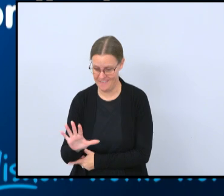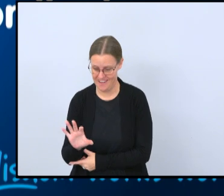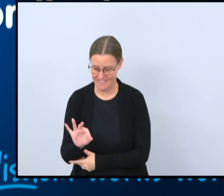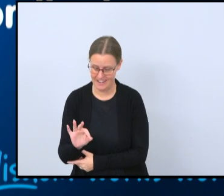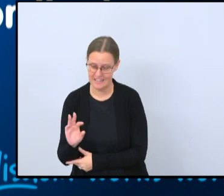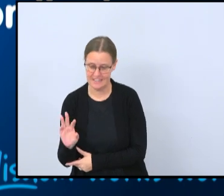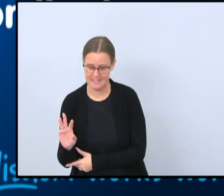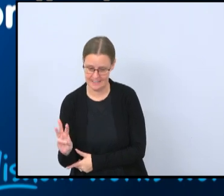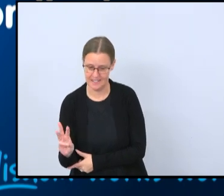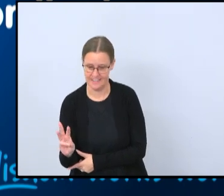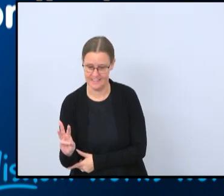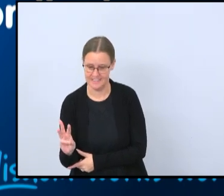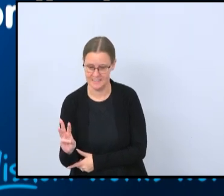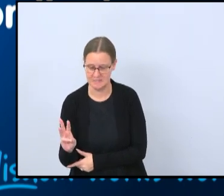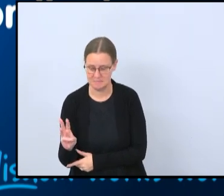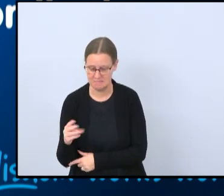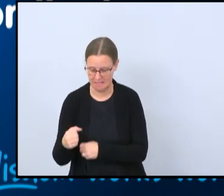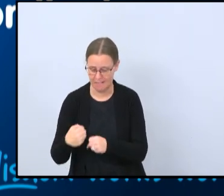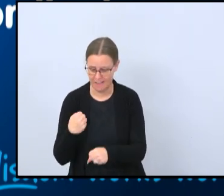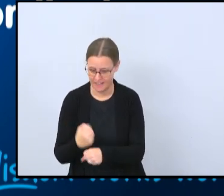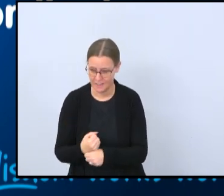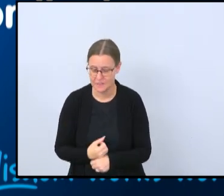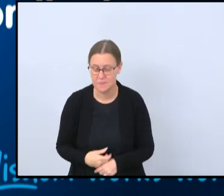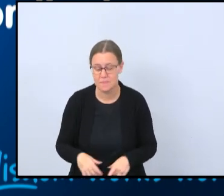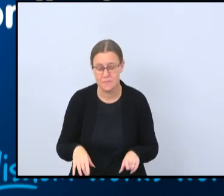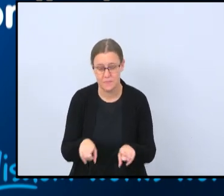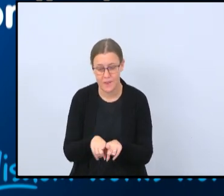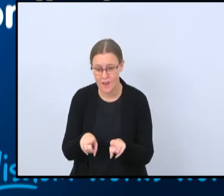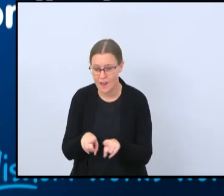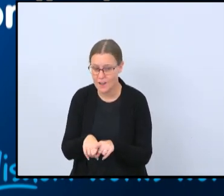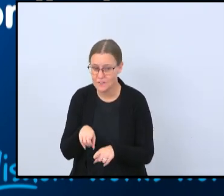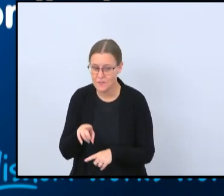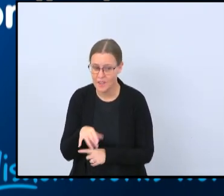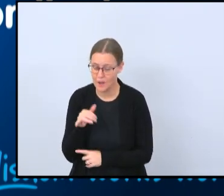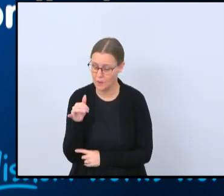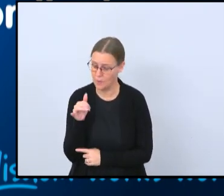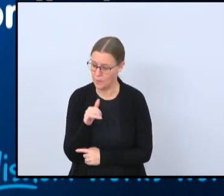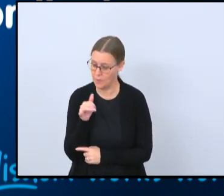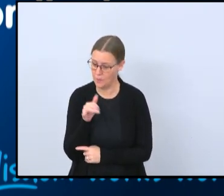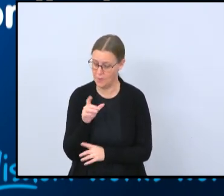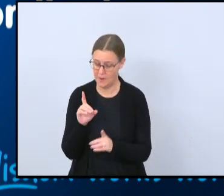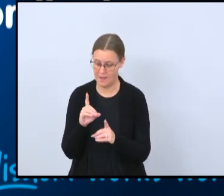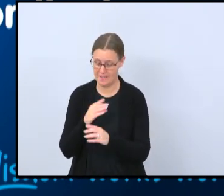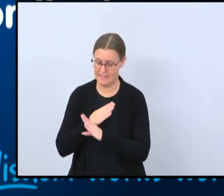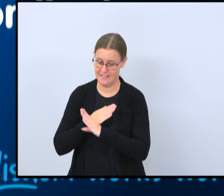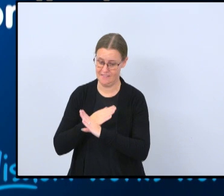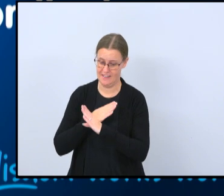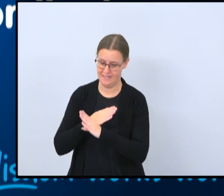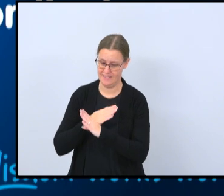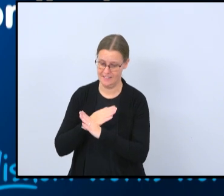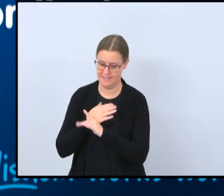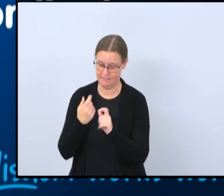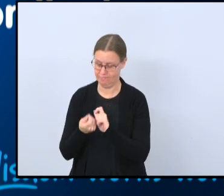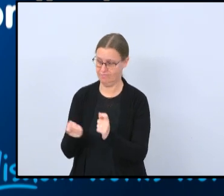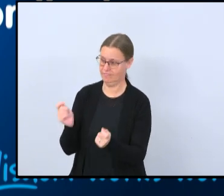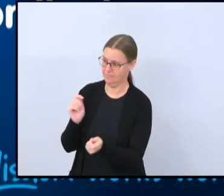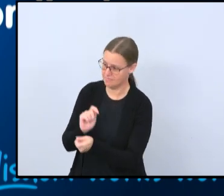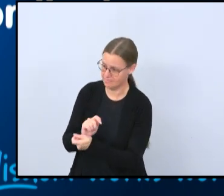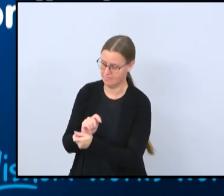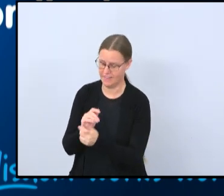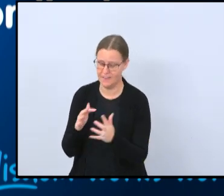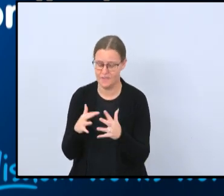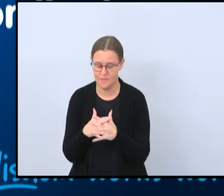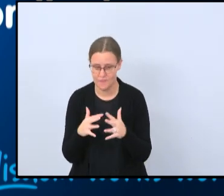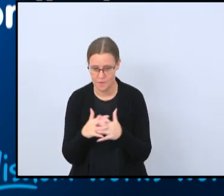1995-1996 season. These Trojans also posted one of the most dramatic defensive turnarounds in Texas high school football. In